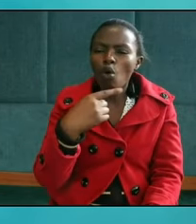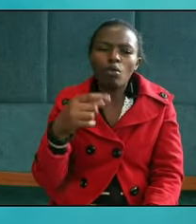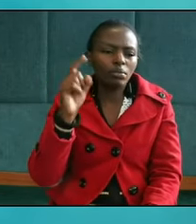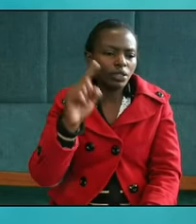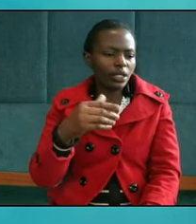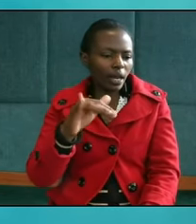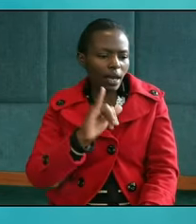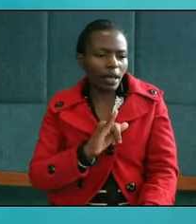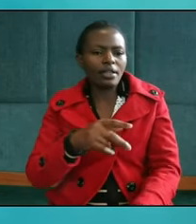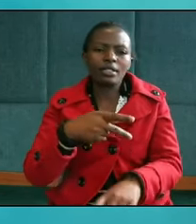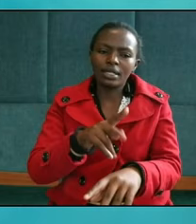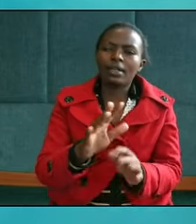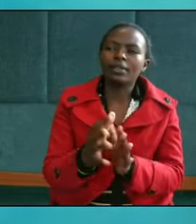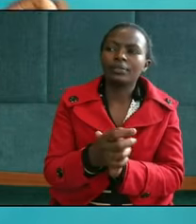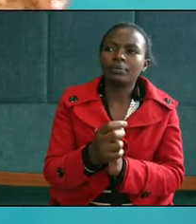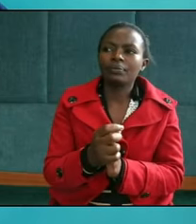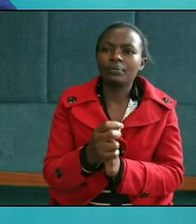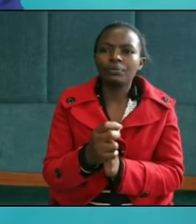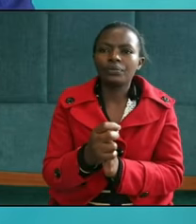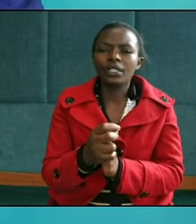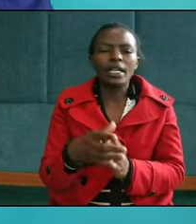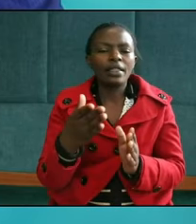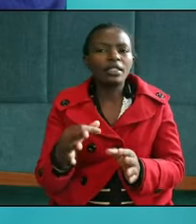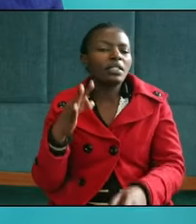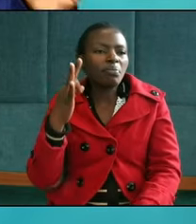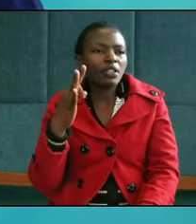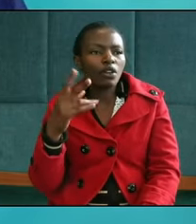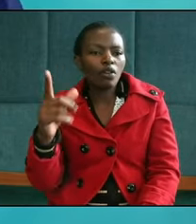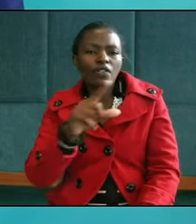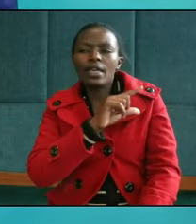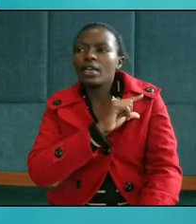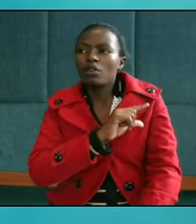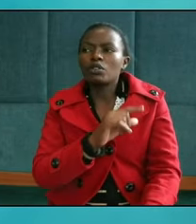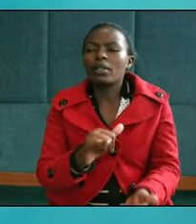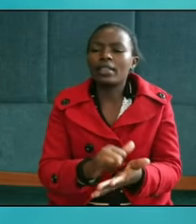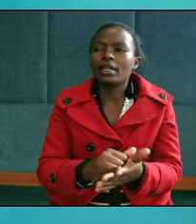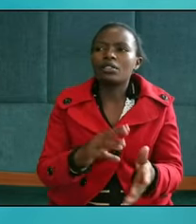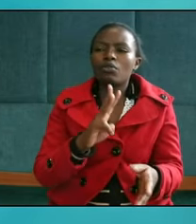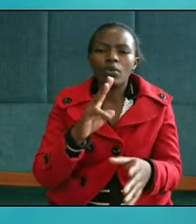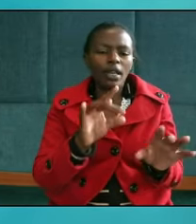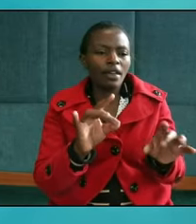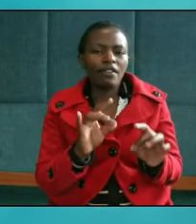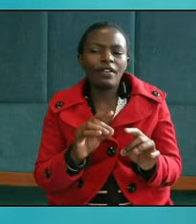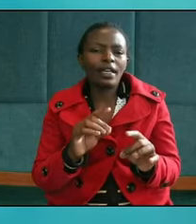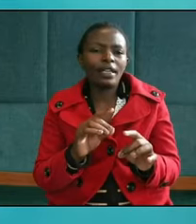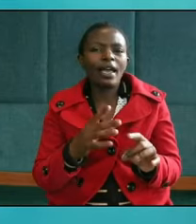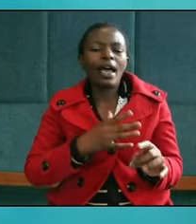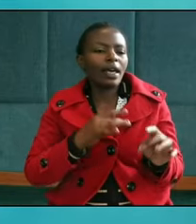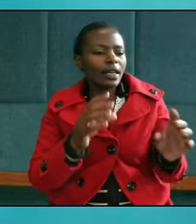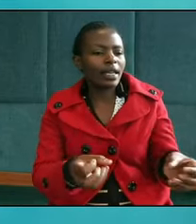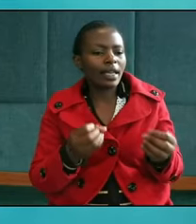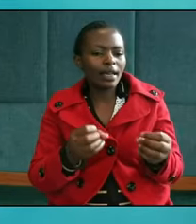I send? It is the preaching of the gospel that will finally usher in the second coming of